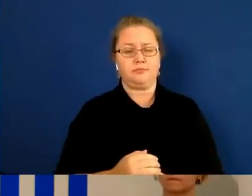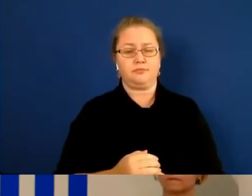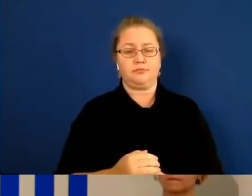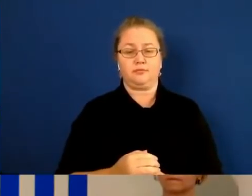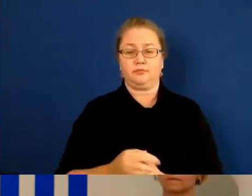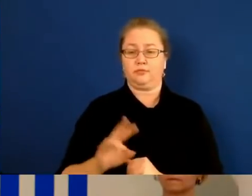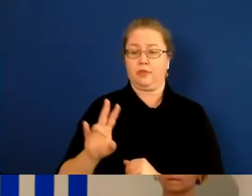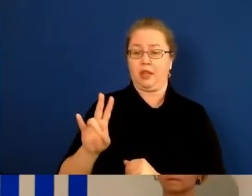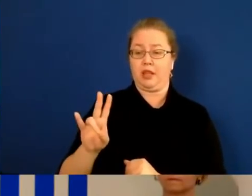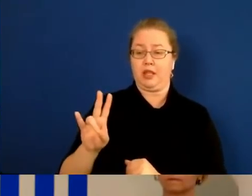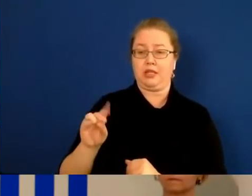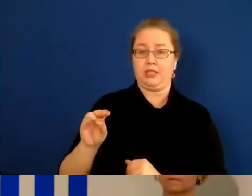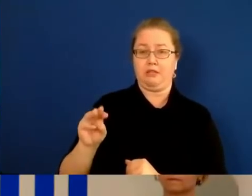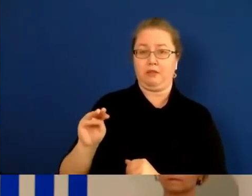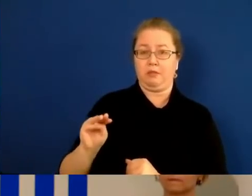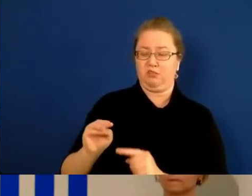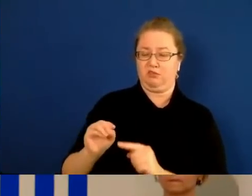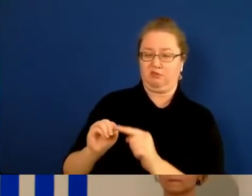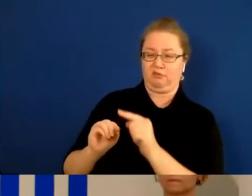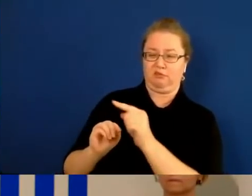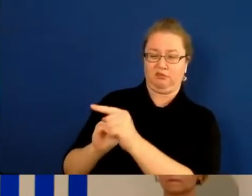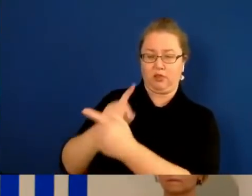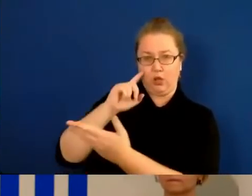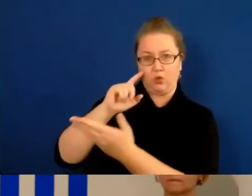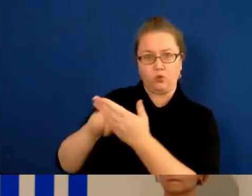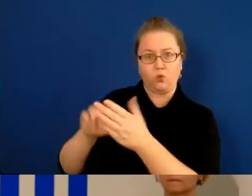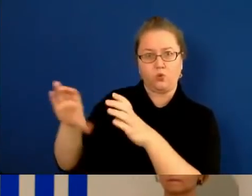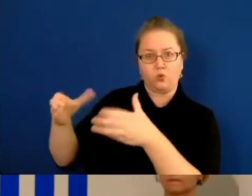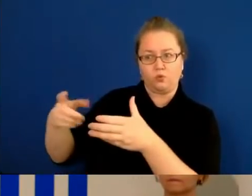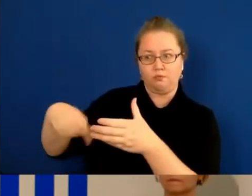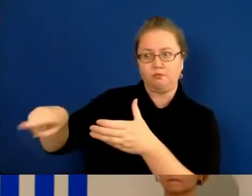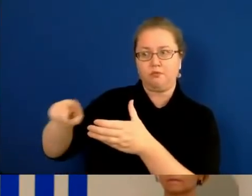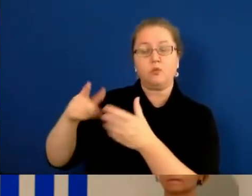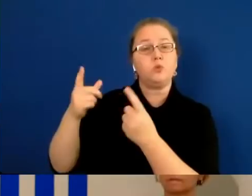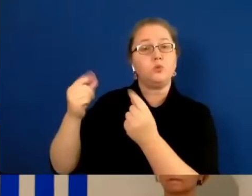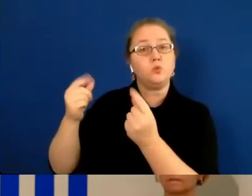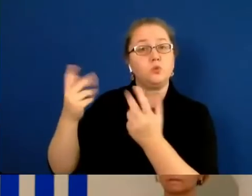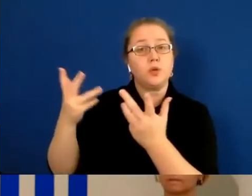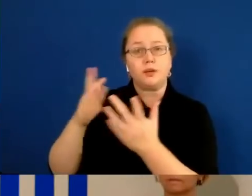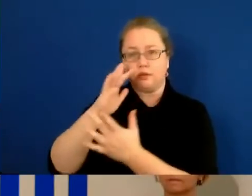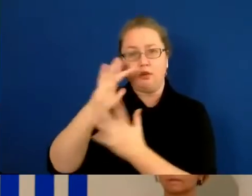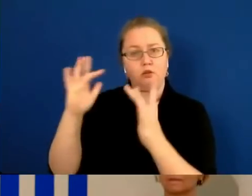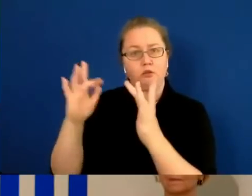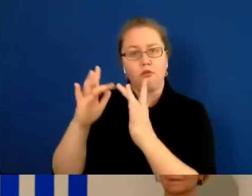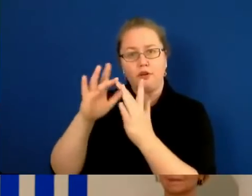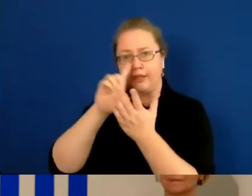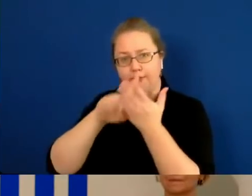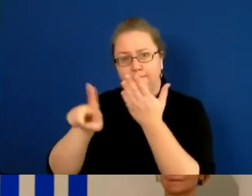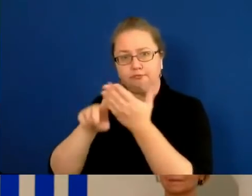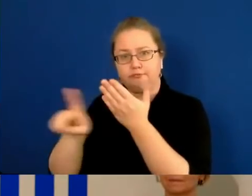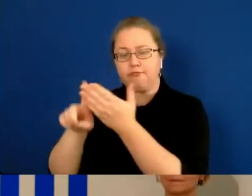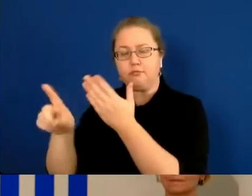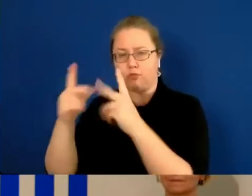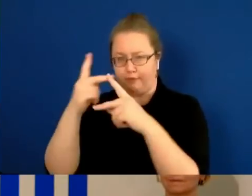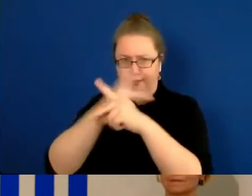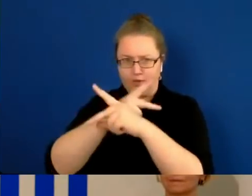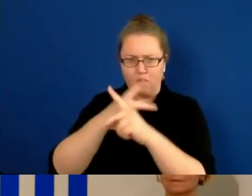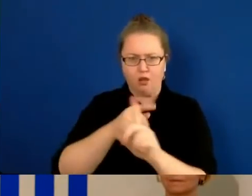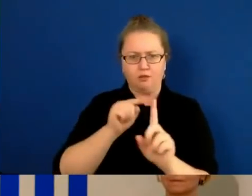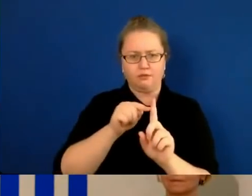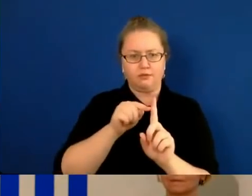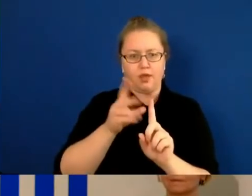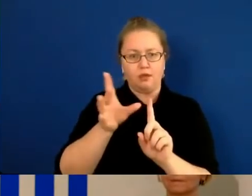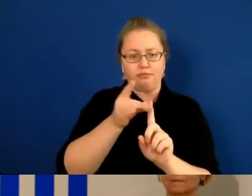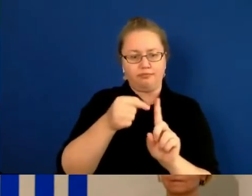have to deal with it everywhere. I want to acknowledge that we're here in Surrey today. We're here, first of all, to